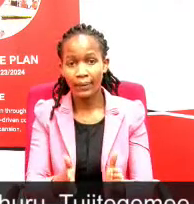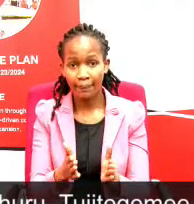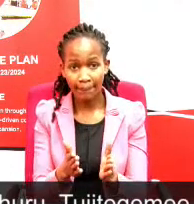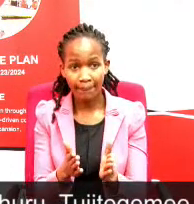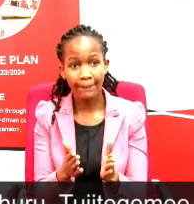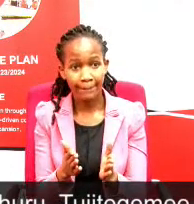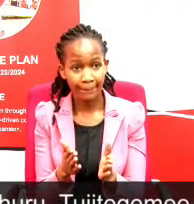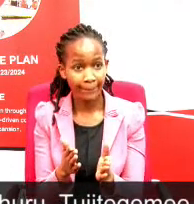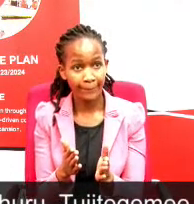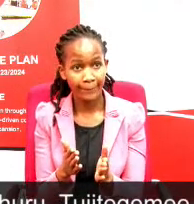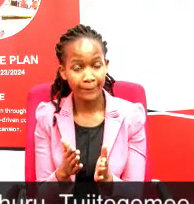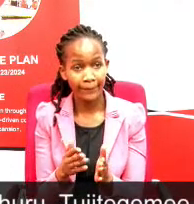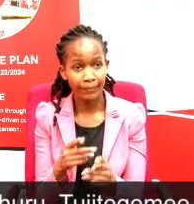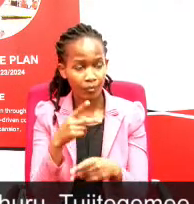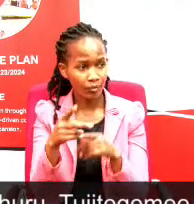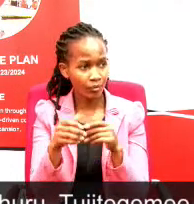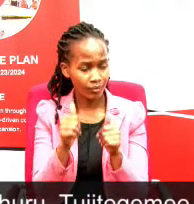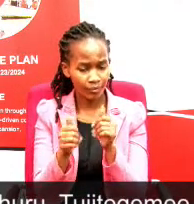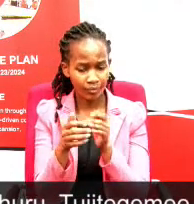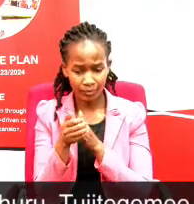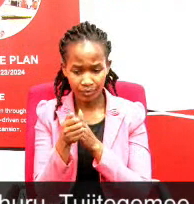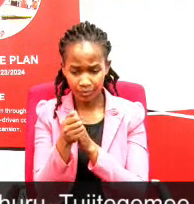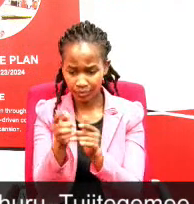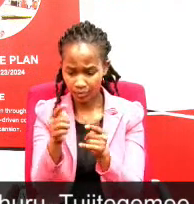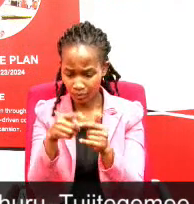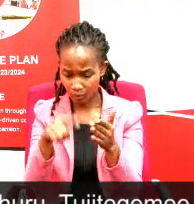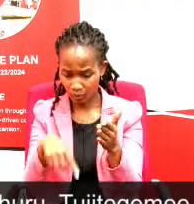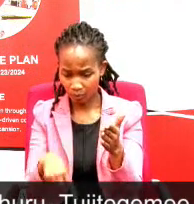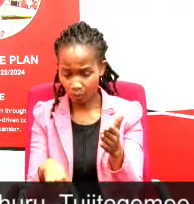the process that led to